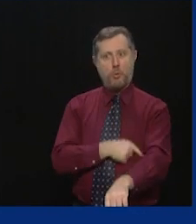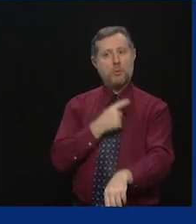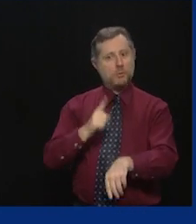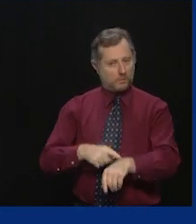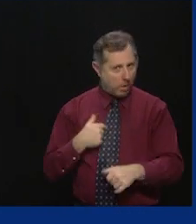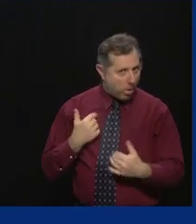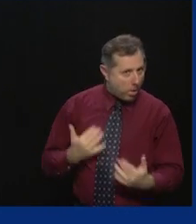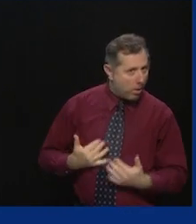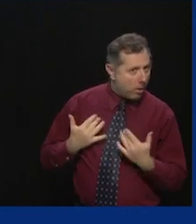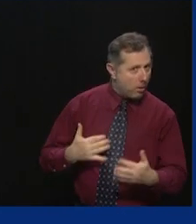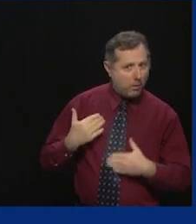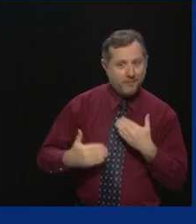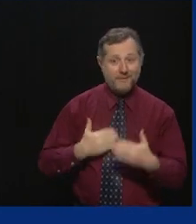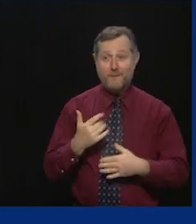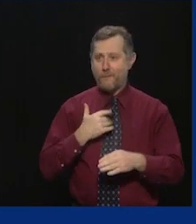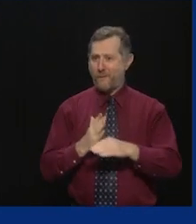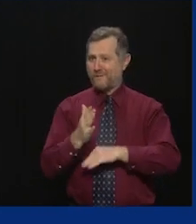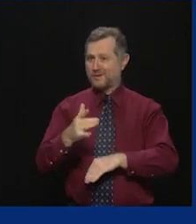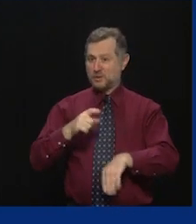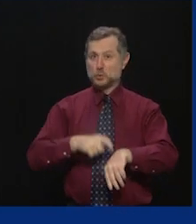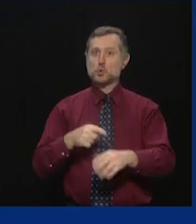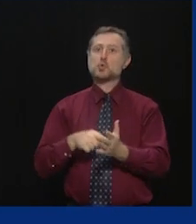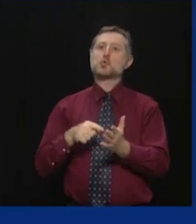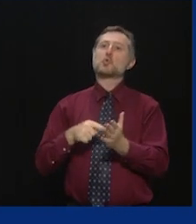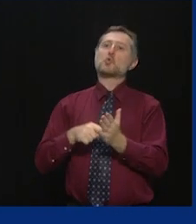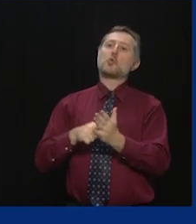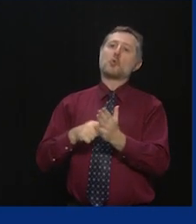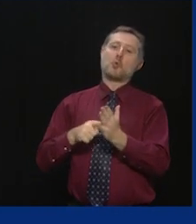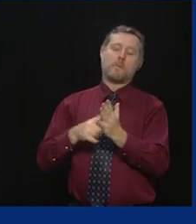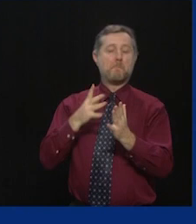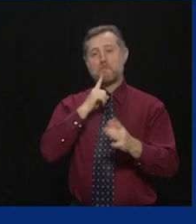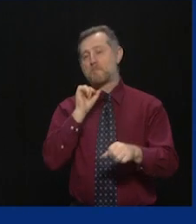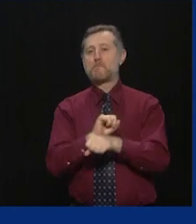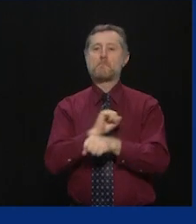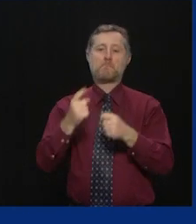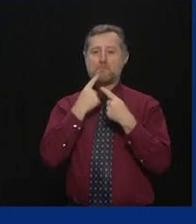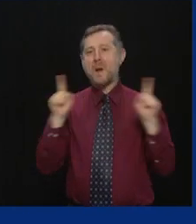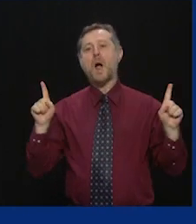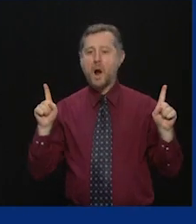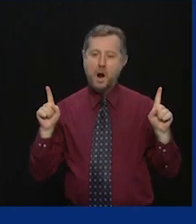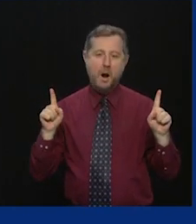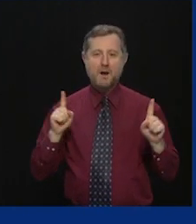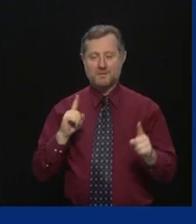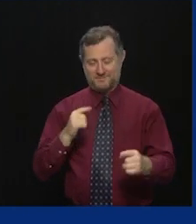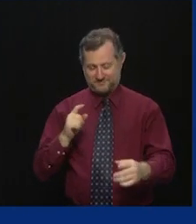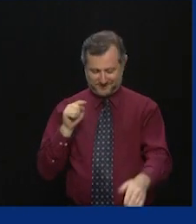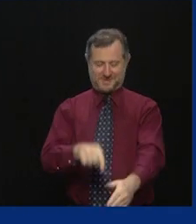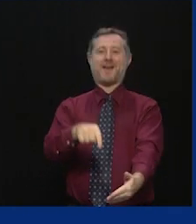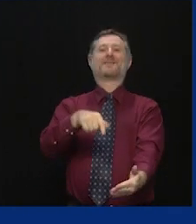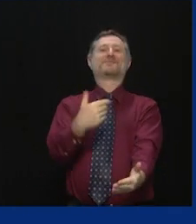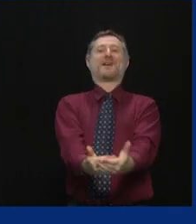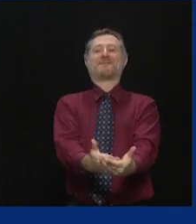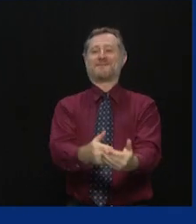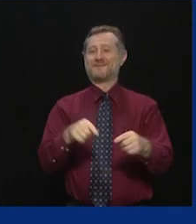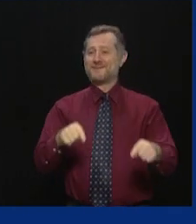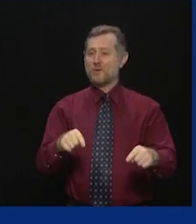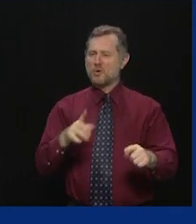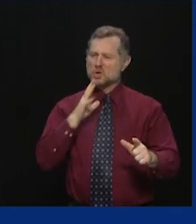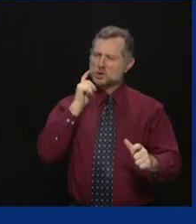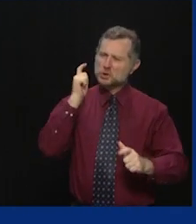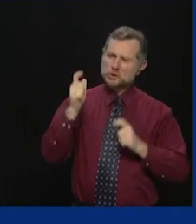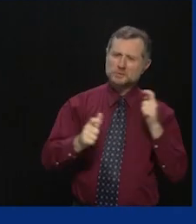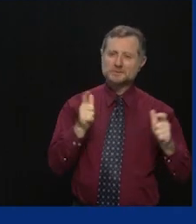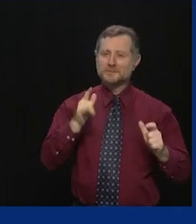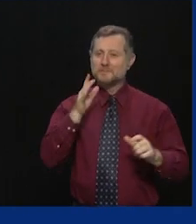overdue, and finally that day has arrived to have one of the largest beverage companies in the world headquartered